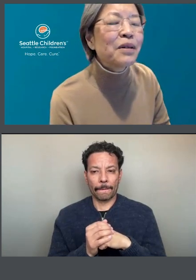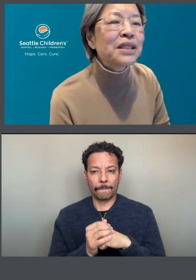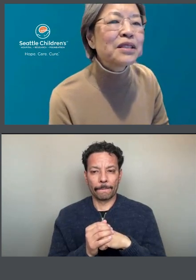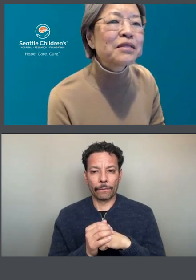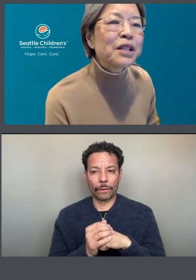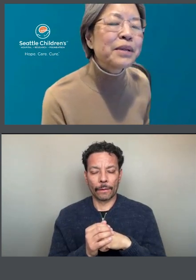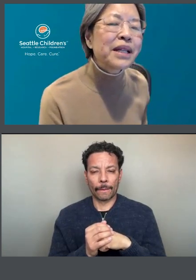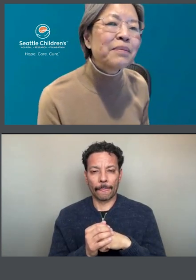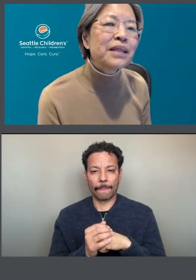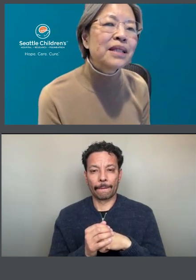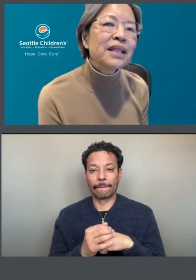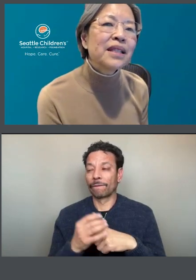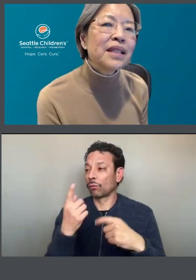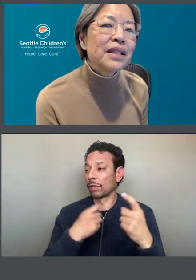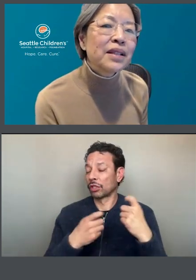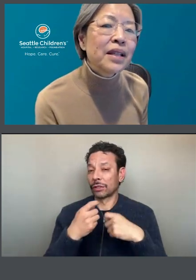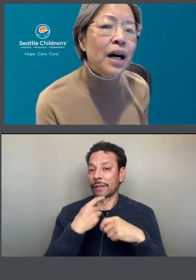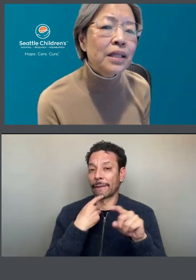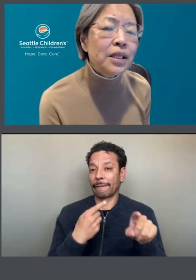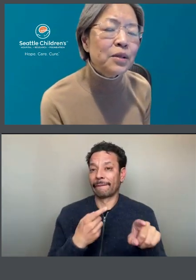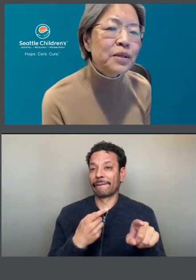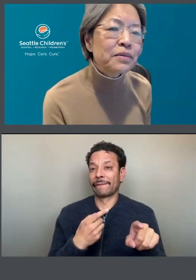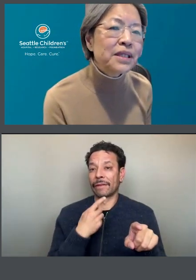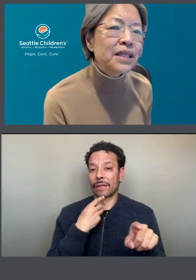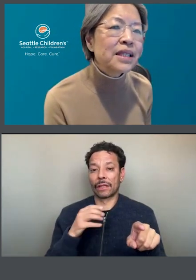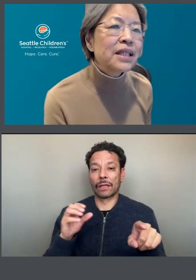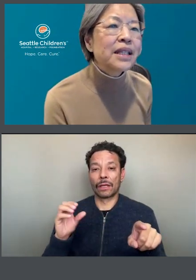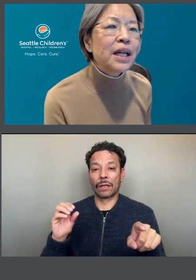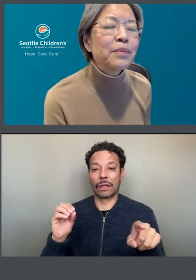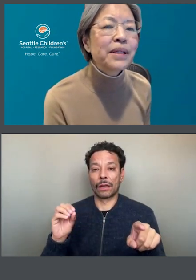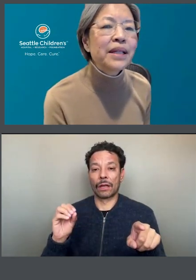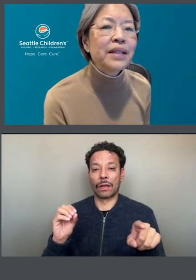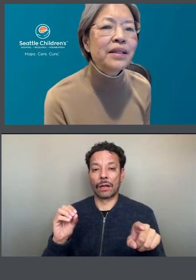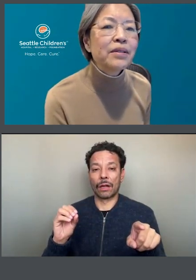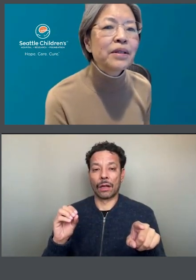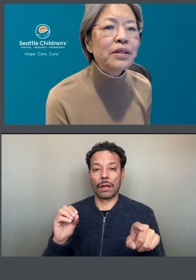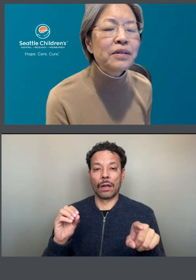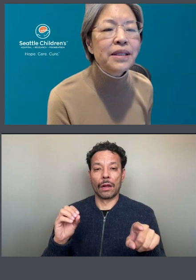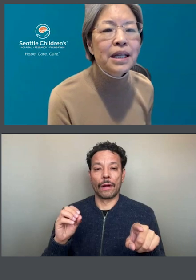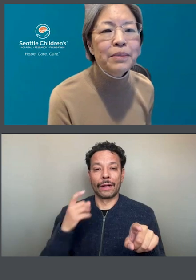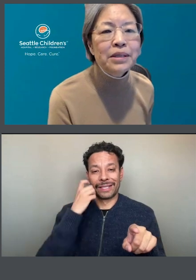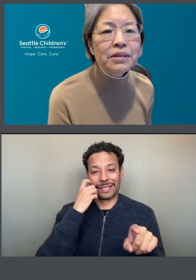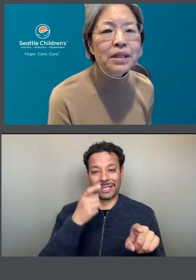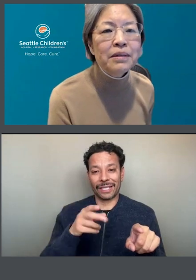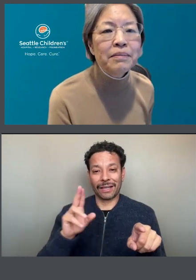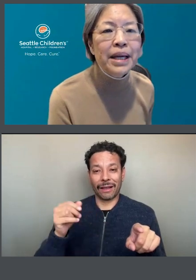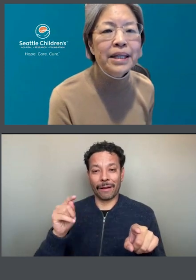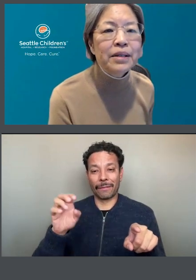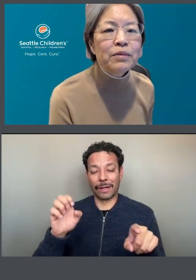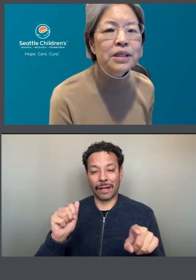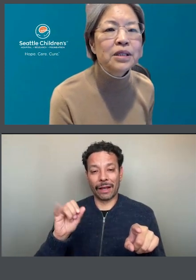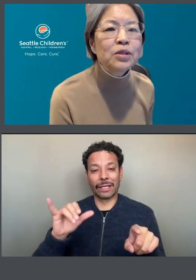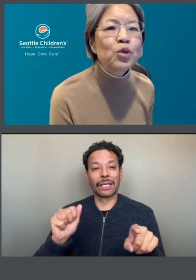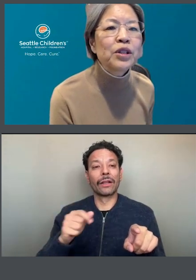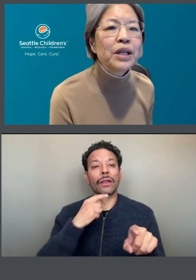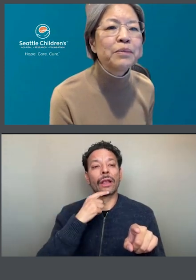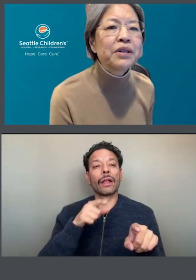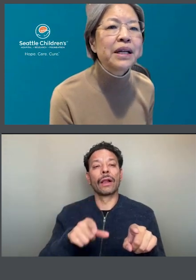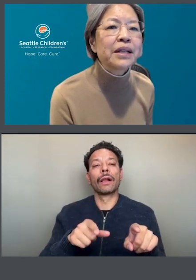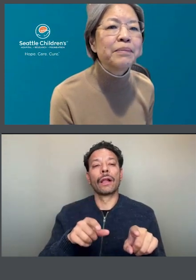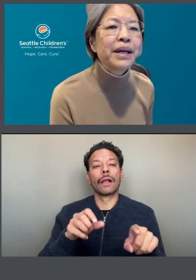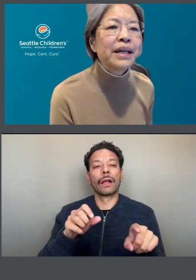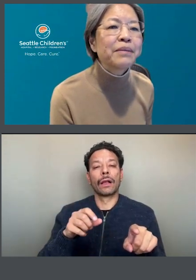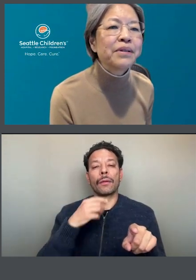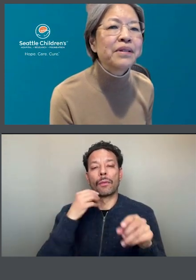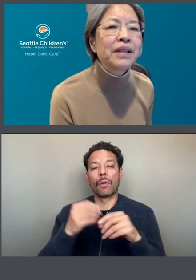Well, questions are coming up. I'll say that the Oseo was recently updated to include a diametric magnet, which is more